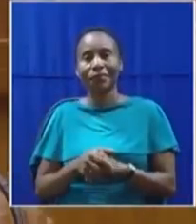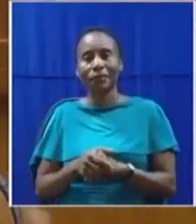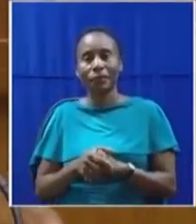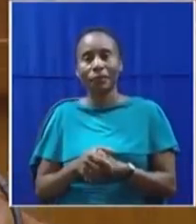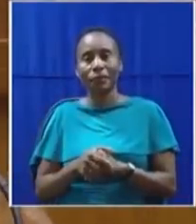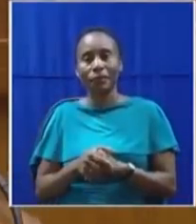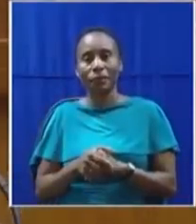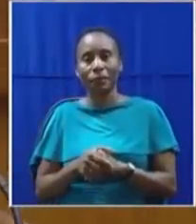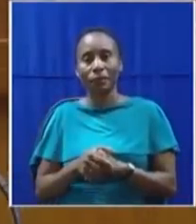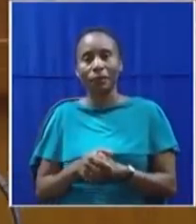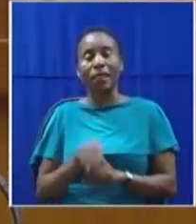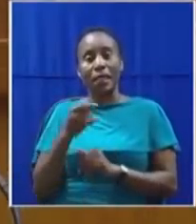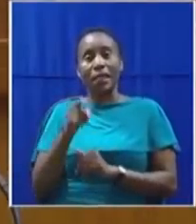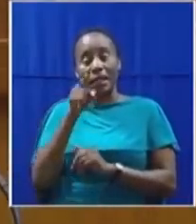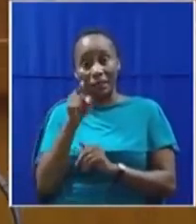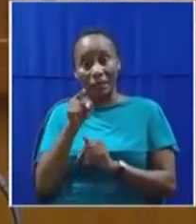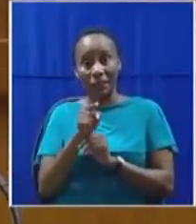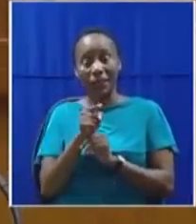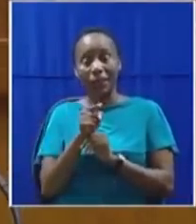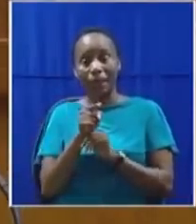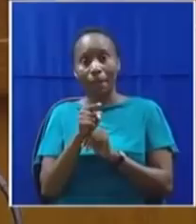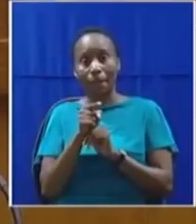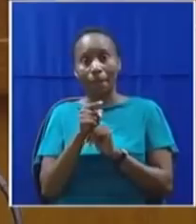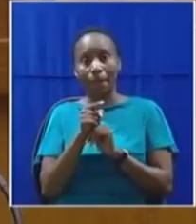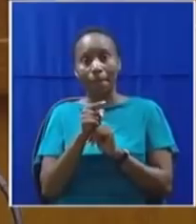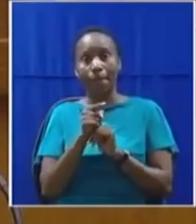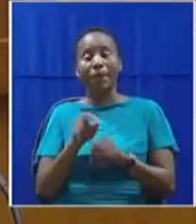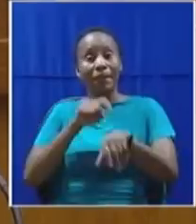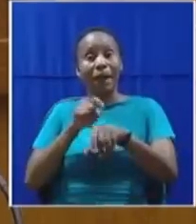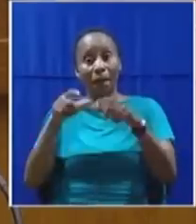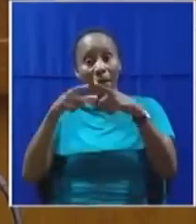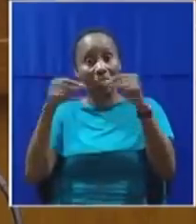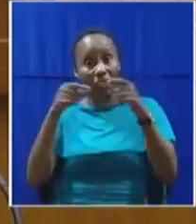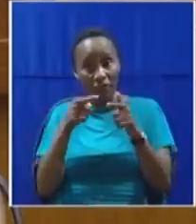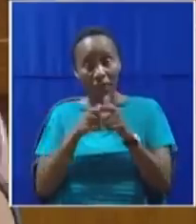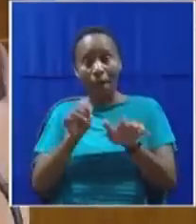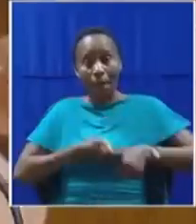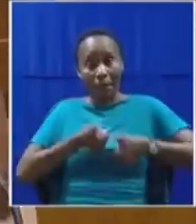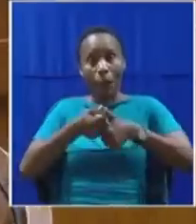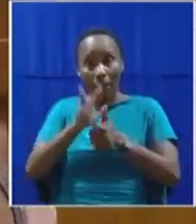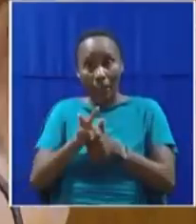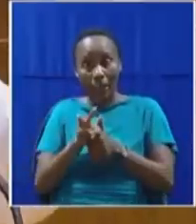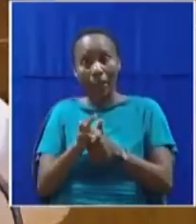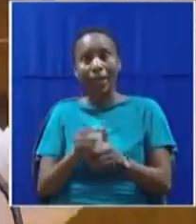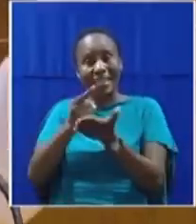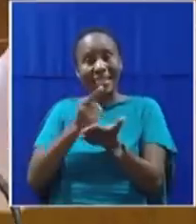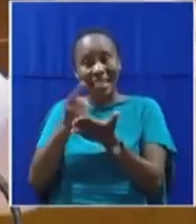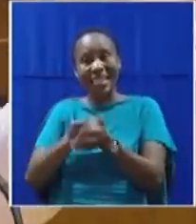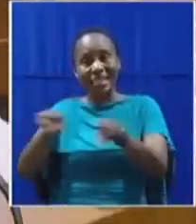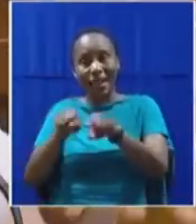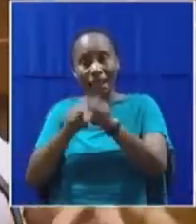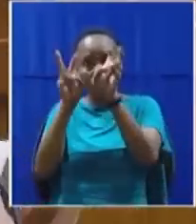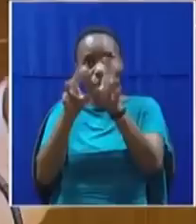Apha sizawuphinde sithi xa ku-expire shell term sibe sixoxa lona benani apha sibe siteketa because into yenzekayo into yoba lo mntu